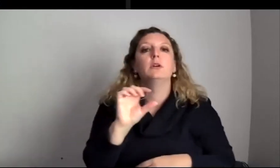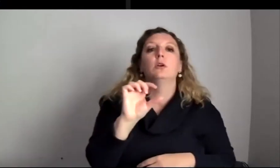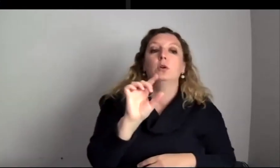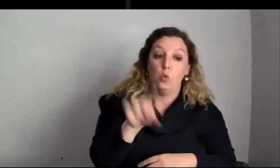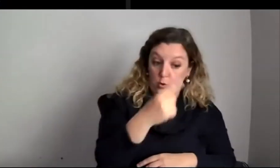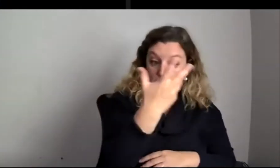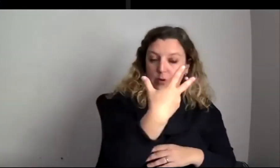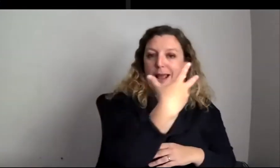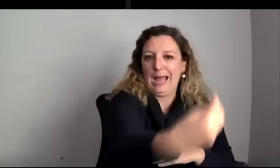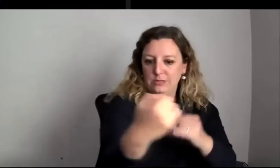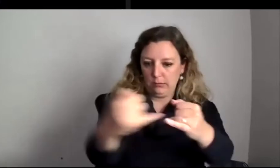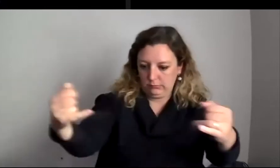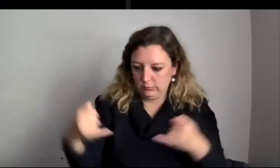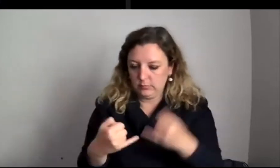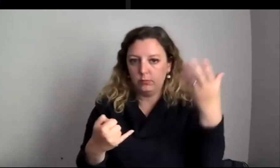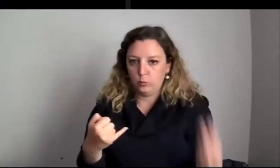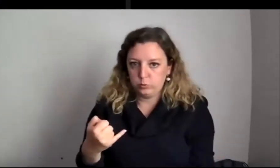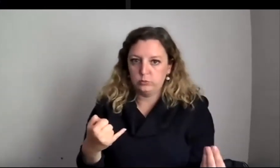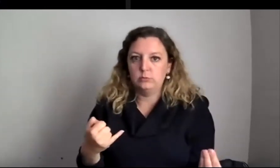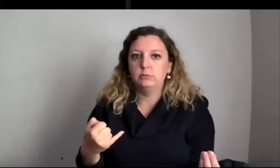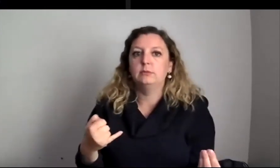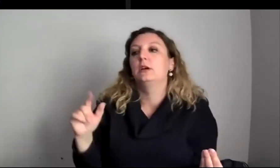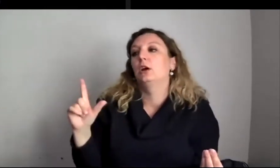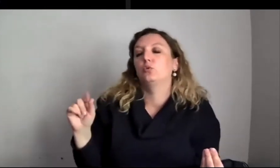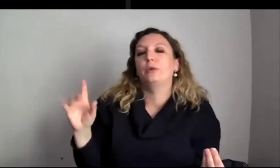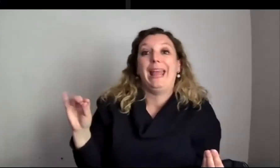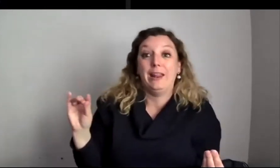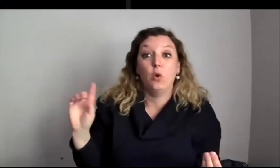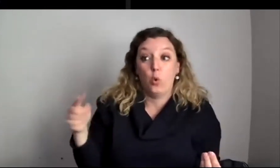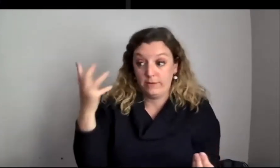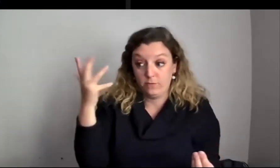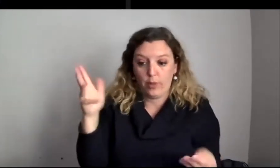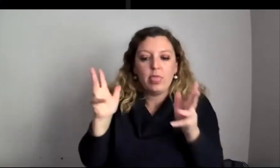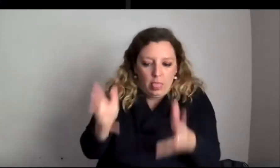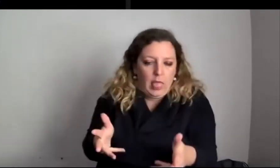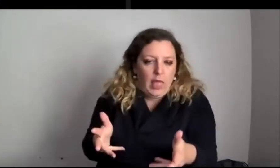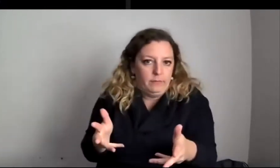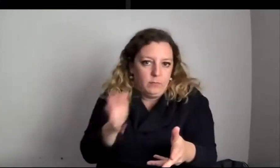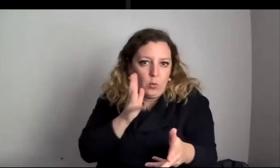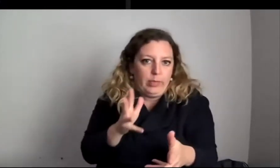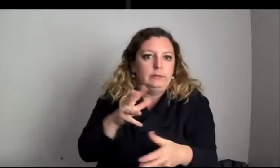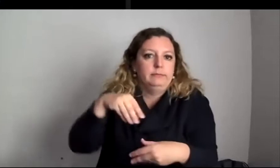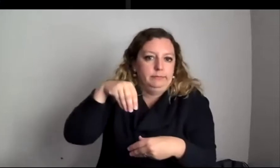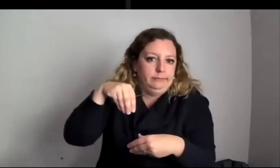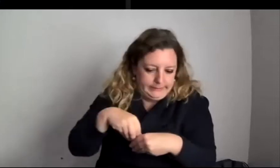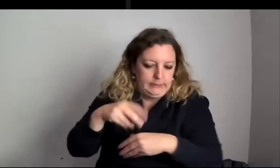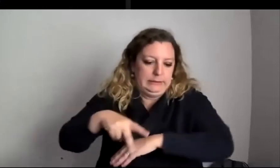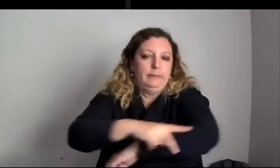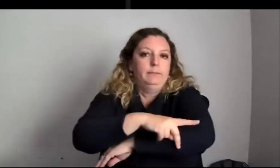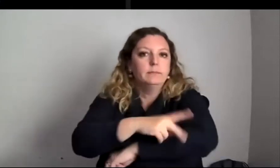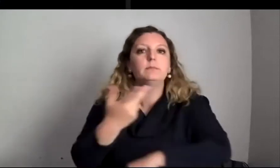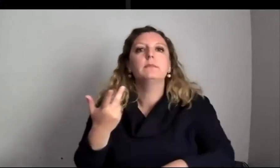of the protected areas will disappear, then literally by 2080, the only forest that will be left in Madagascar are these protected